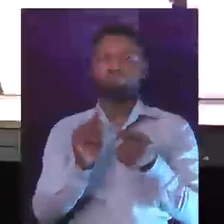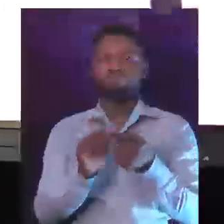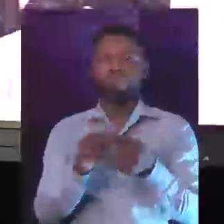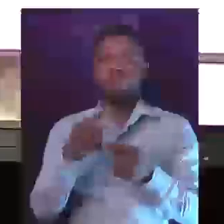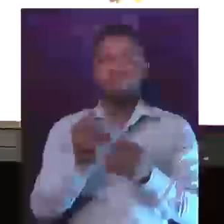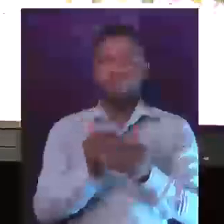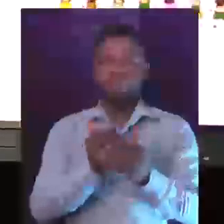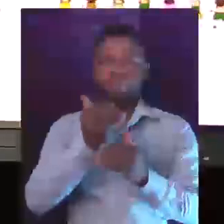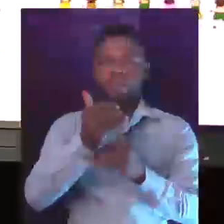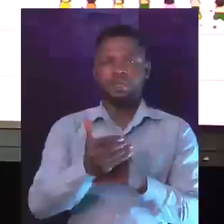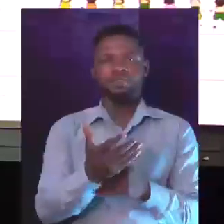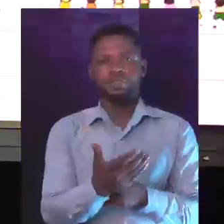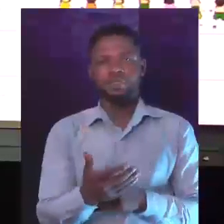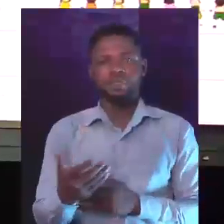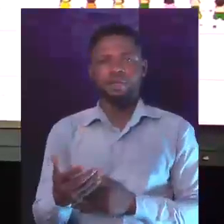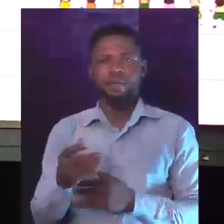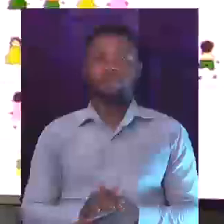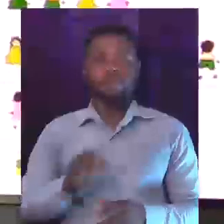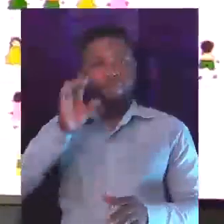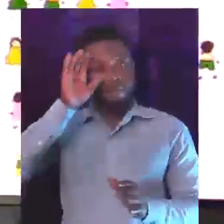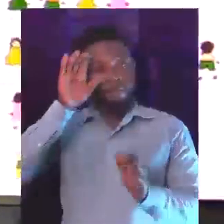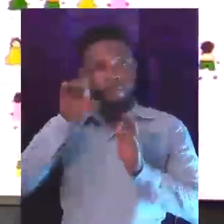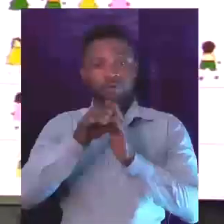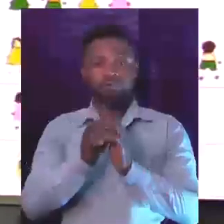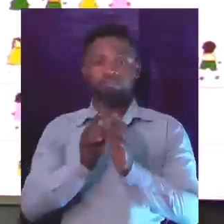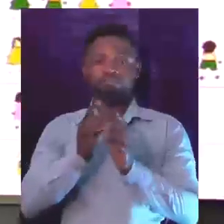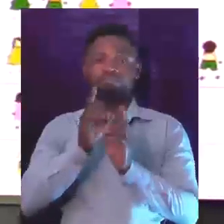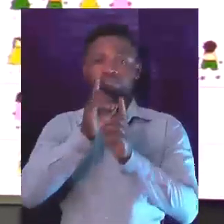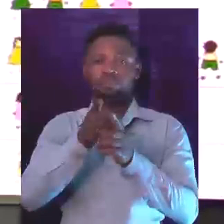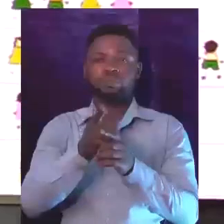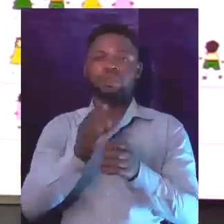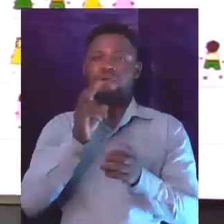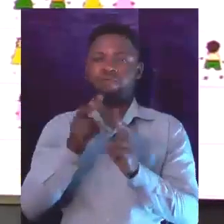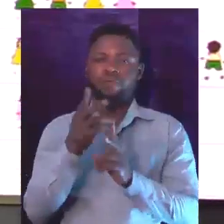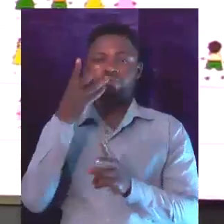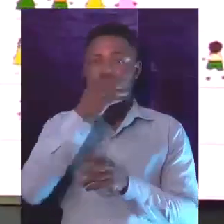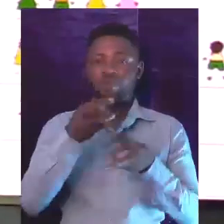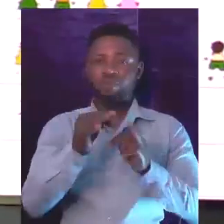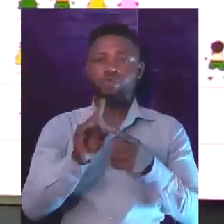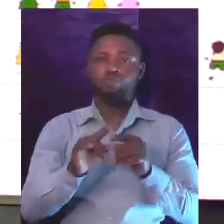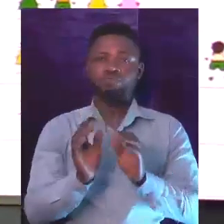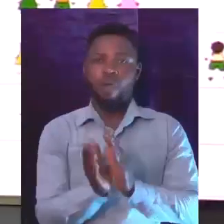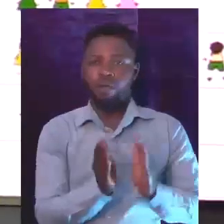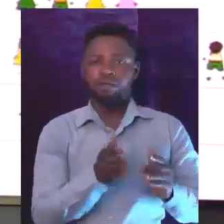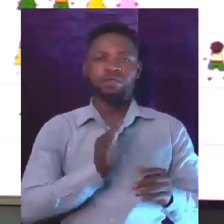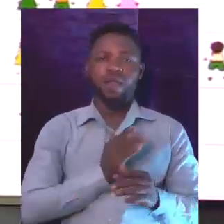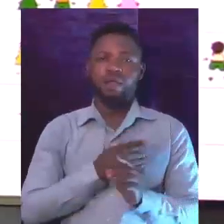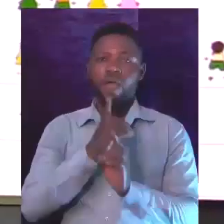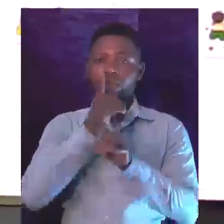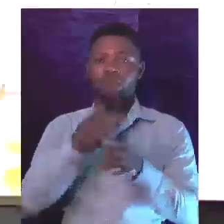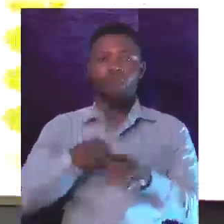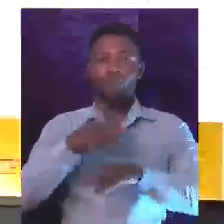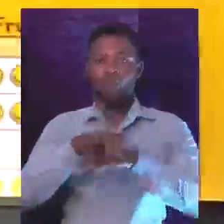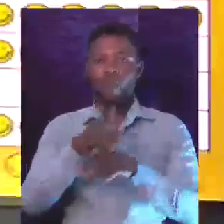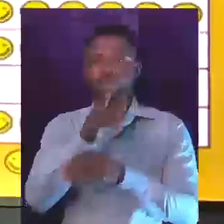to the next thing. Pictograms are a very, very beautiful way of organizing our data. We